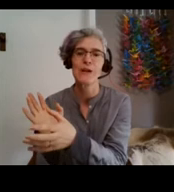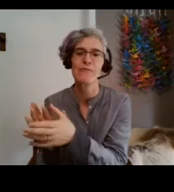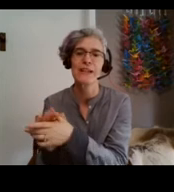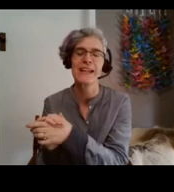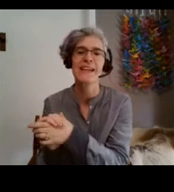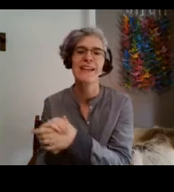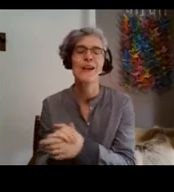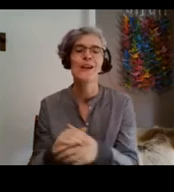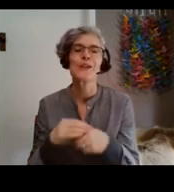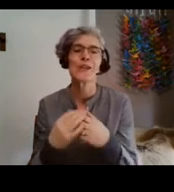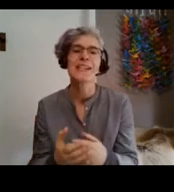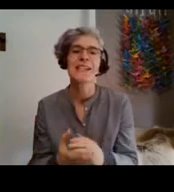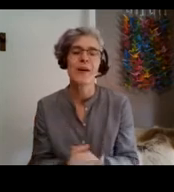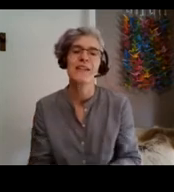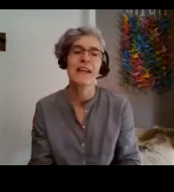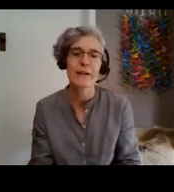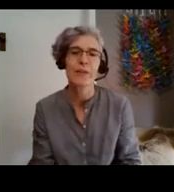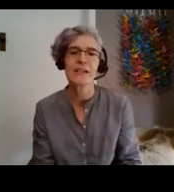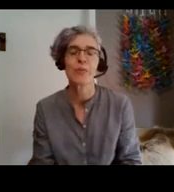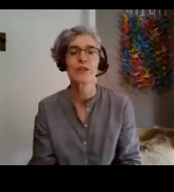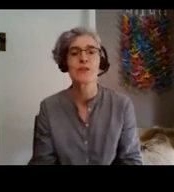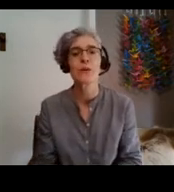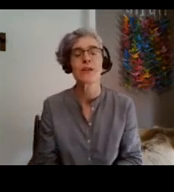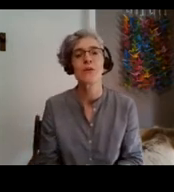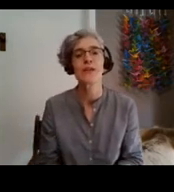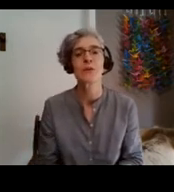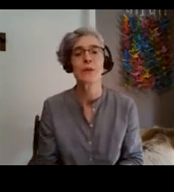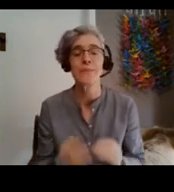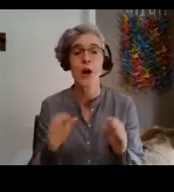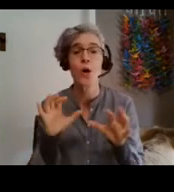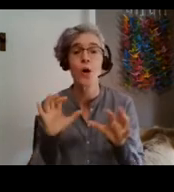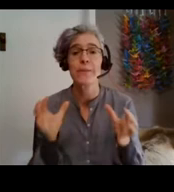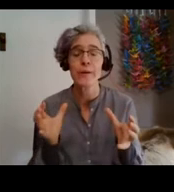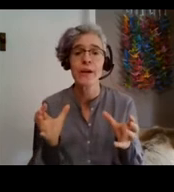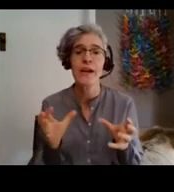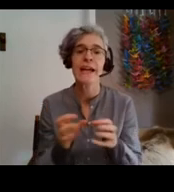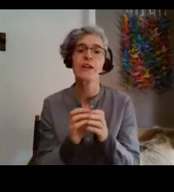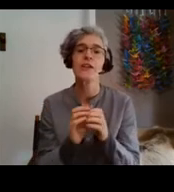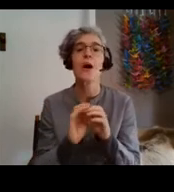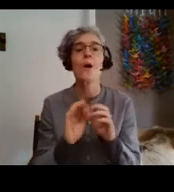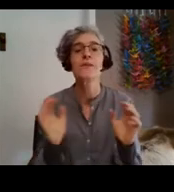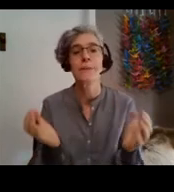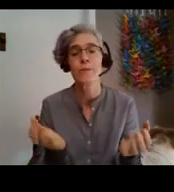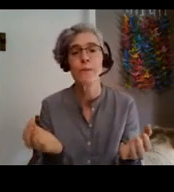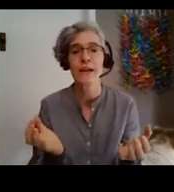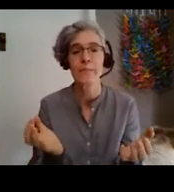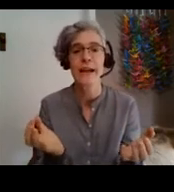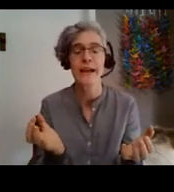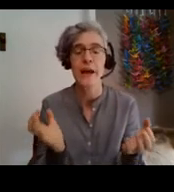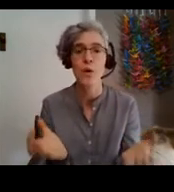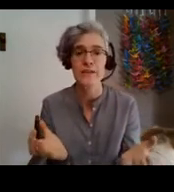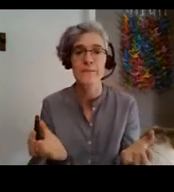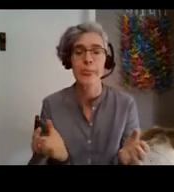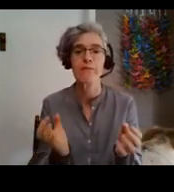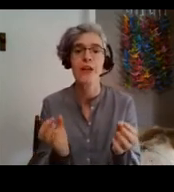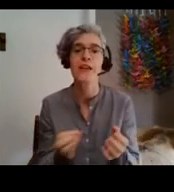problems spill over again. So the idea behind an area-based approach is that we would go into perhaps a whole suburb and look at the whole suburb's parking plan